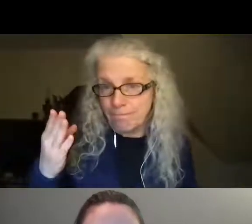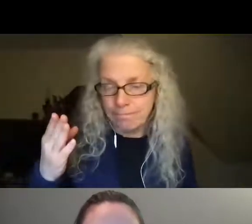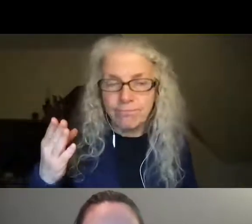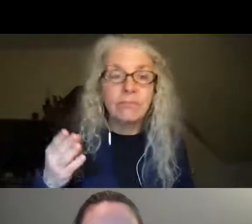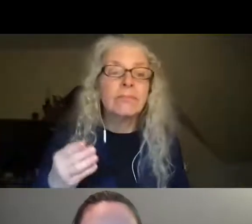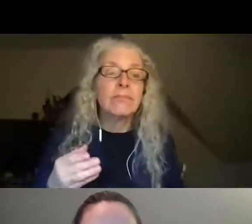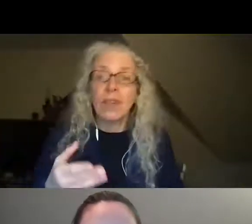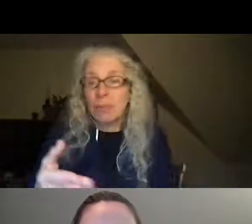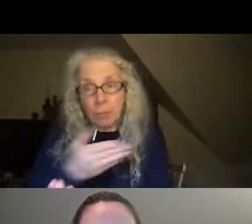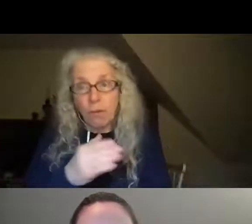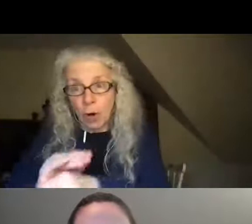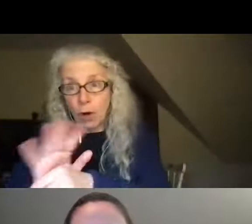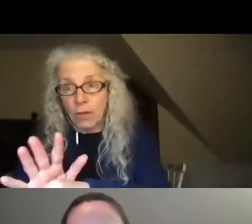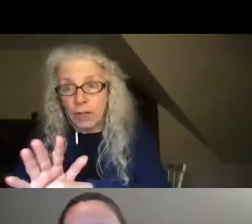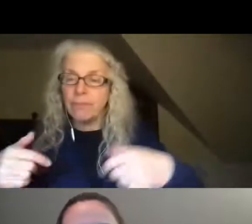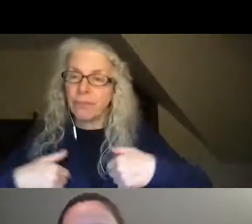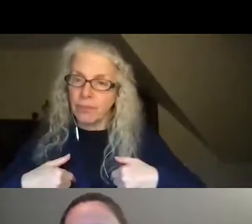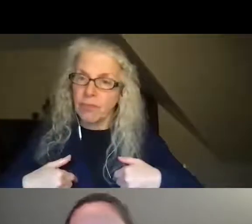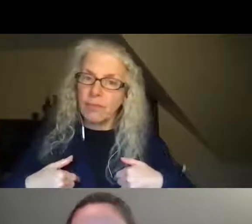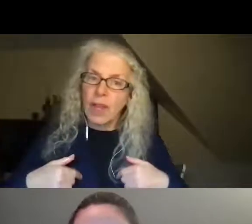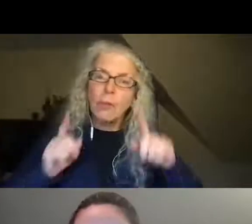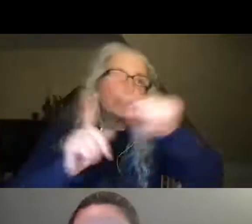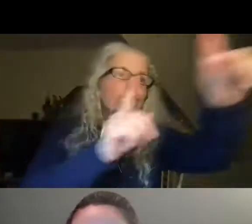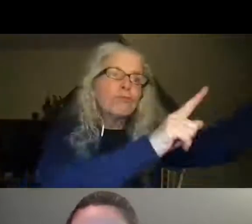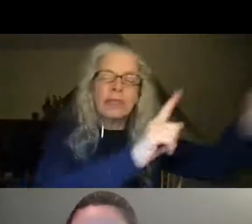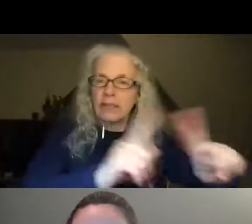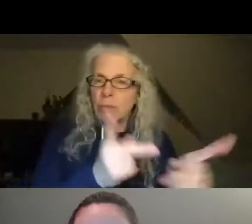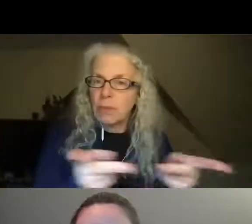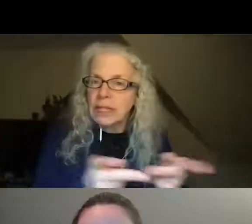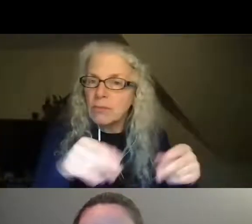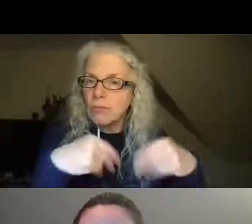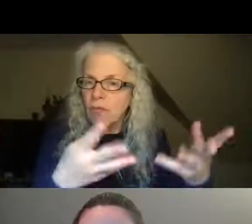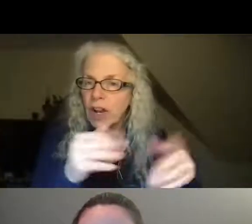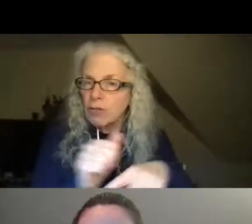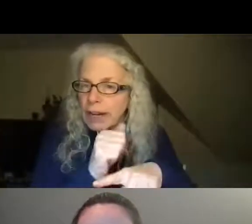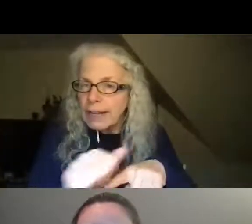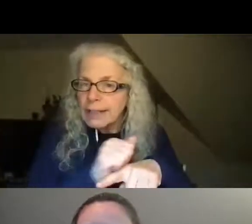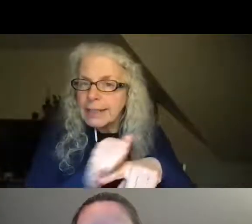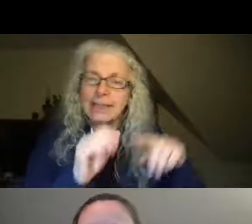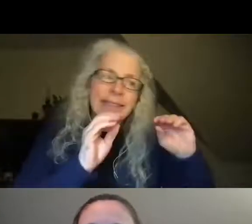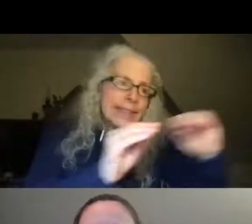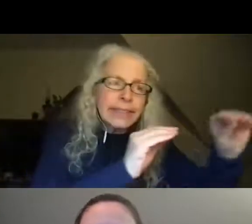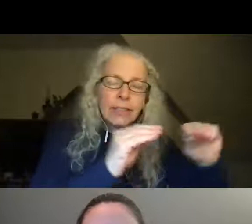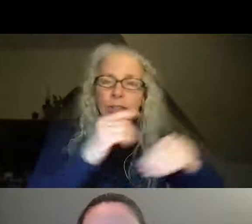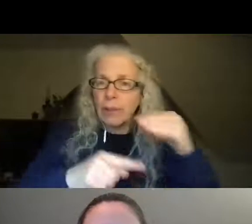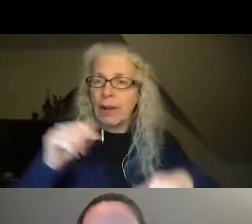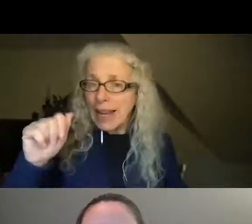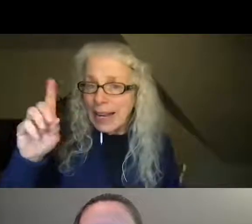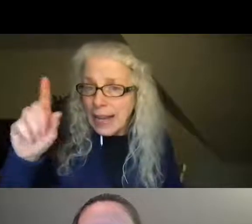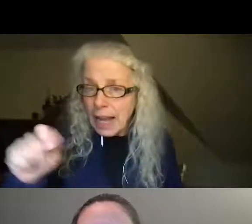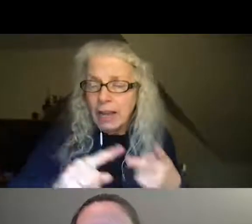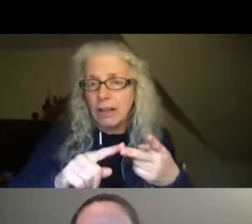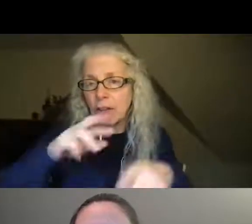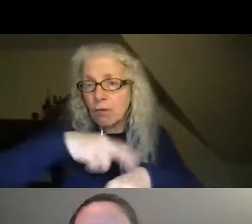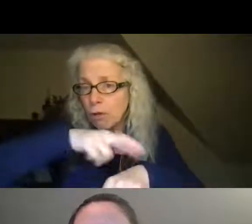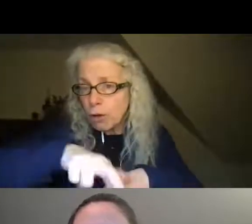Prior to COVID, I also went on site to provide trainings at these facilities to teach them about the ADA and our referral service